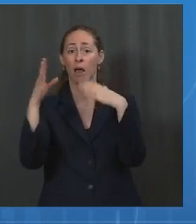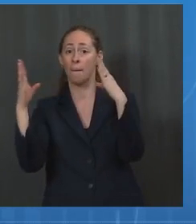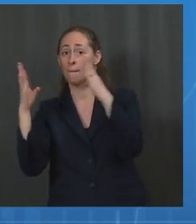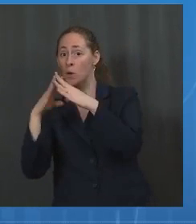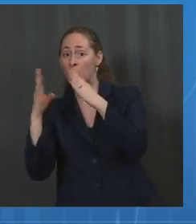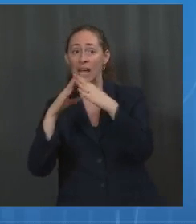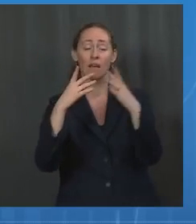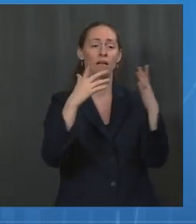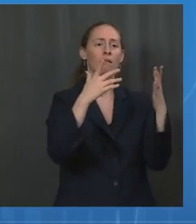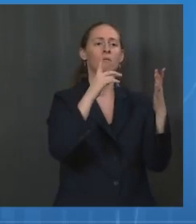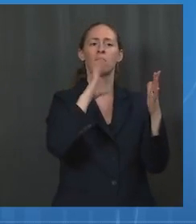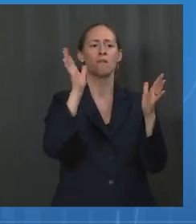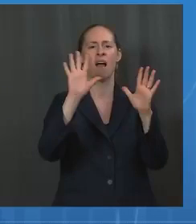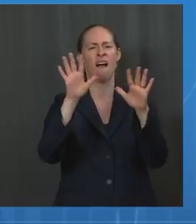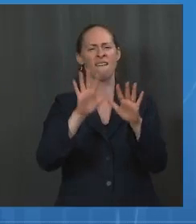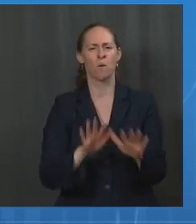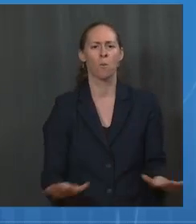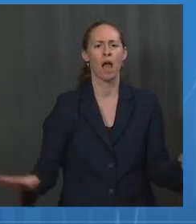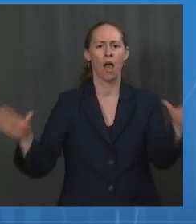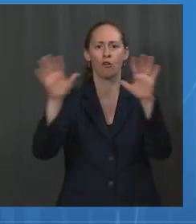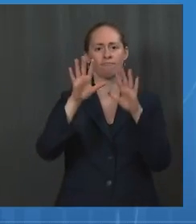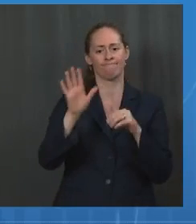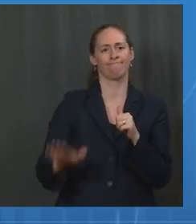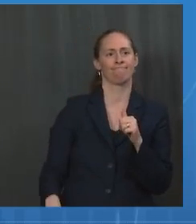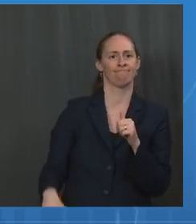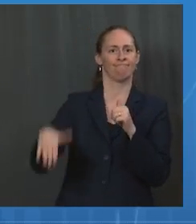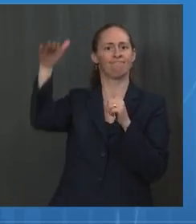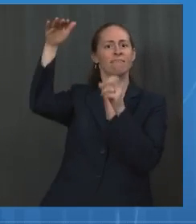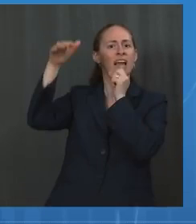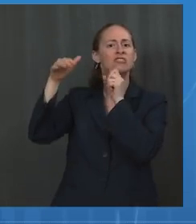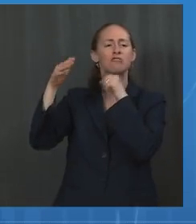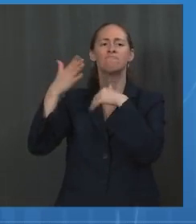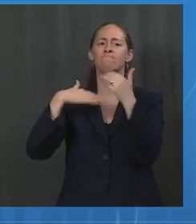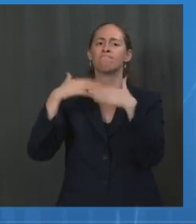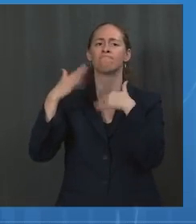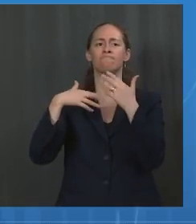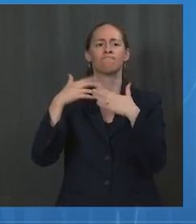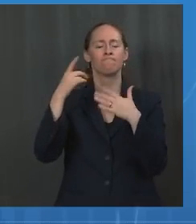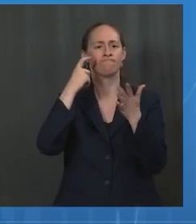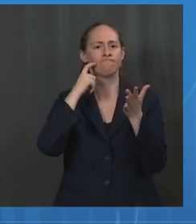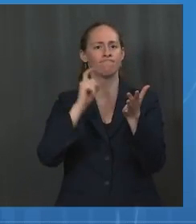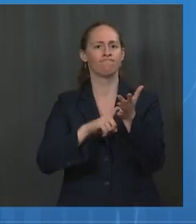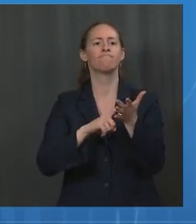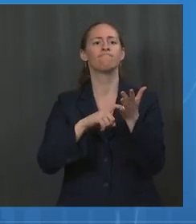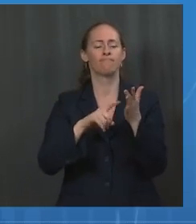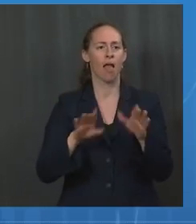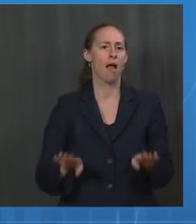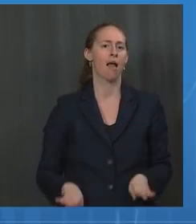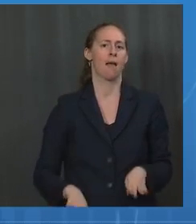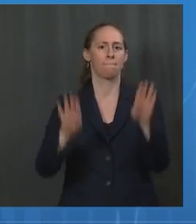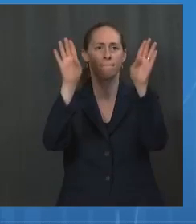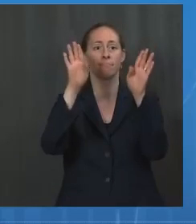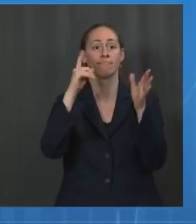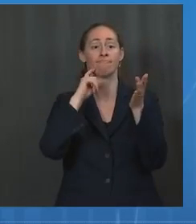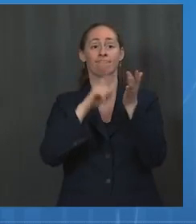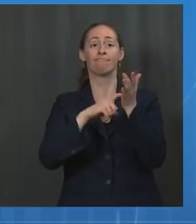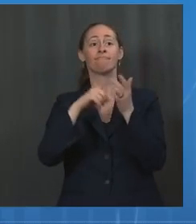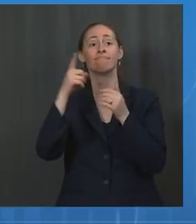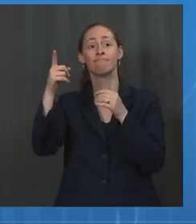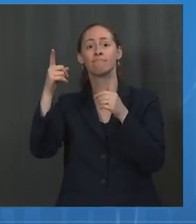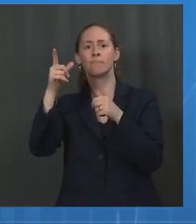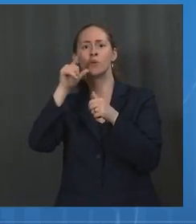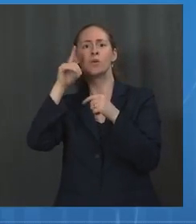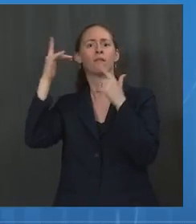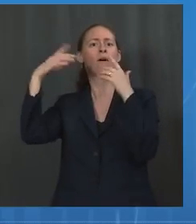demographics. They tend to be consistent in terms of across the age demographics, meaning that the rates of hospitalization are actually higher